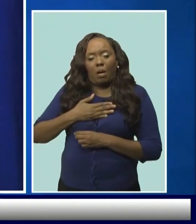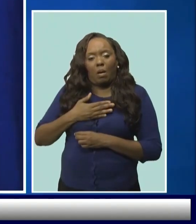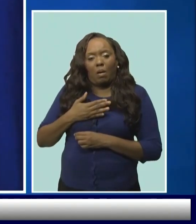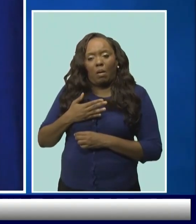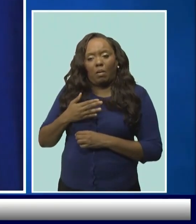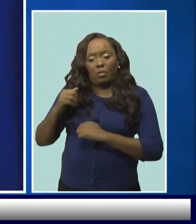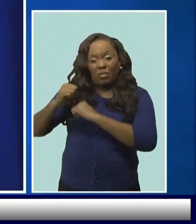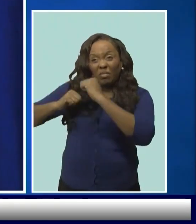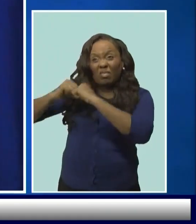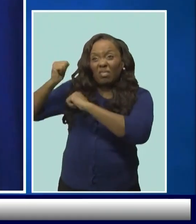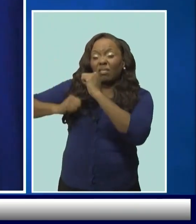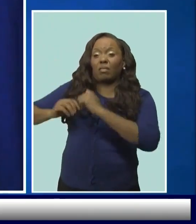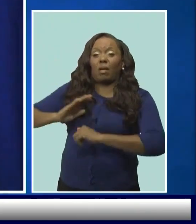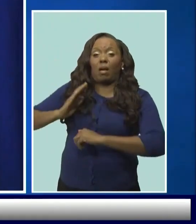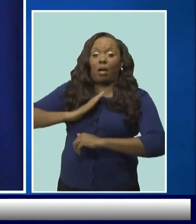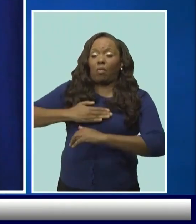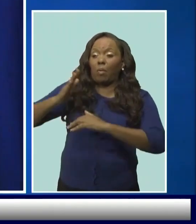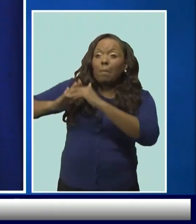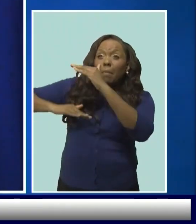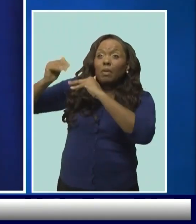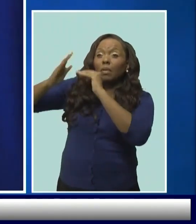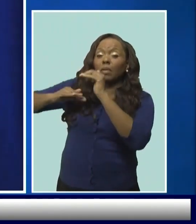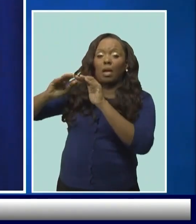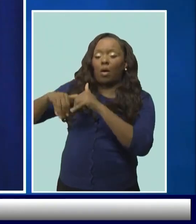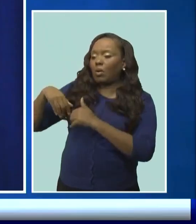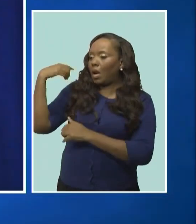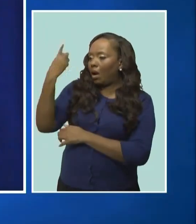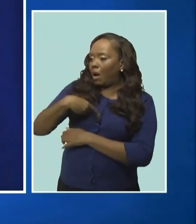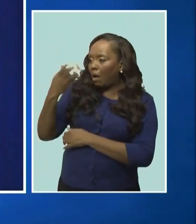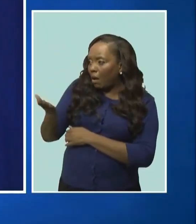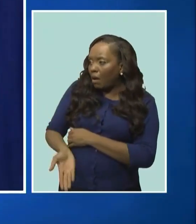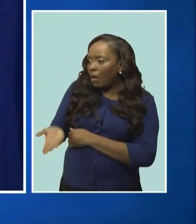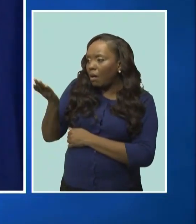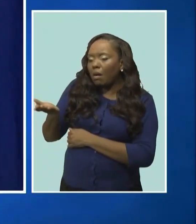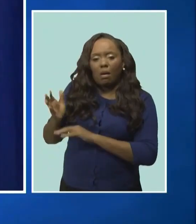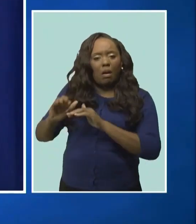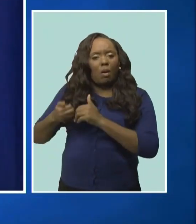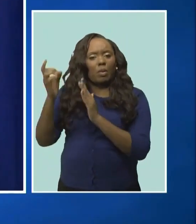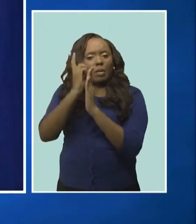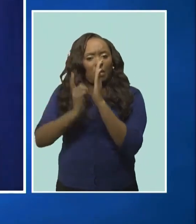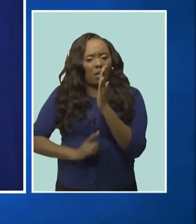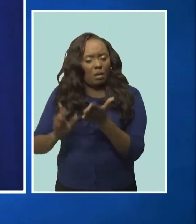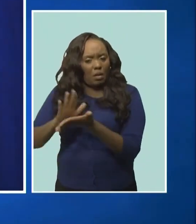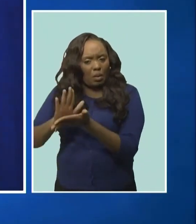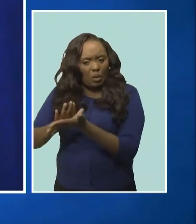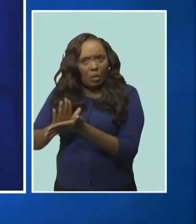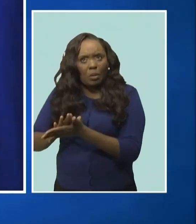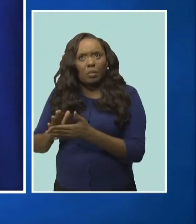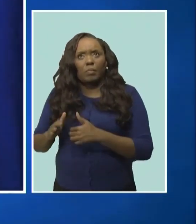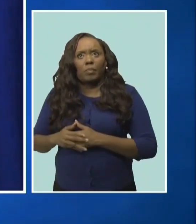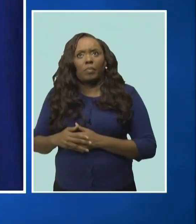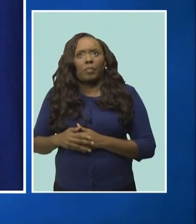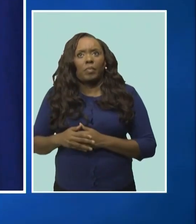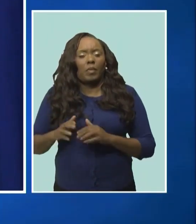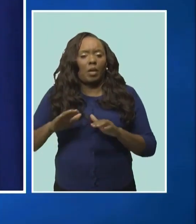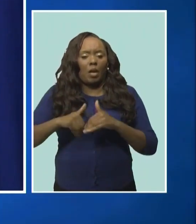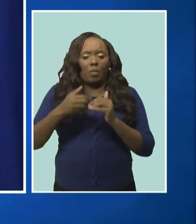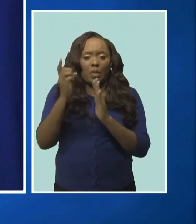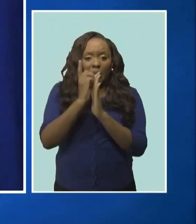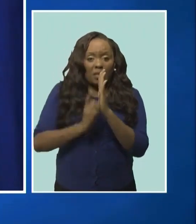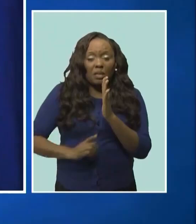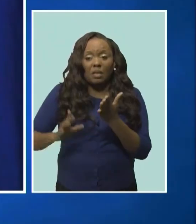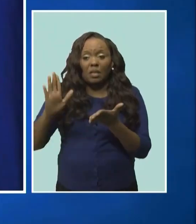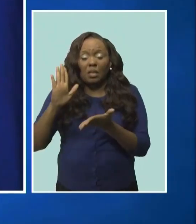we design the schools for collaboration and flexibility, how we design the schools